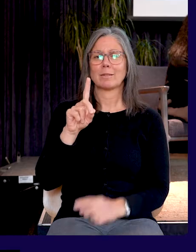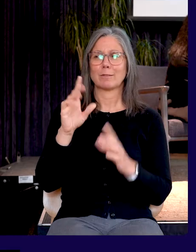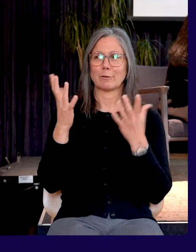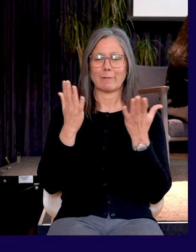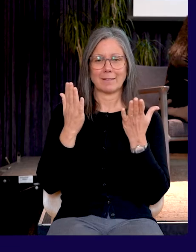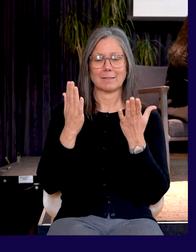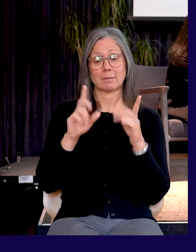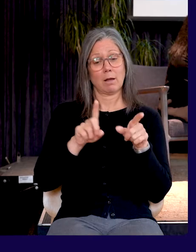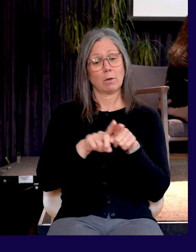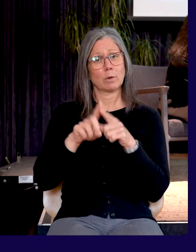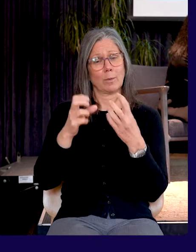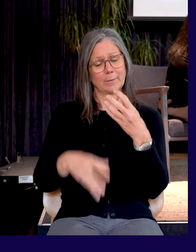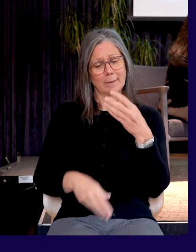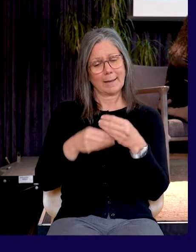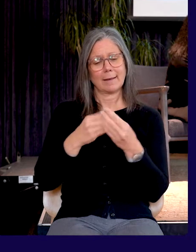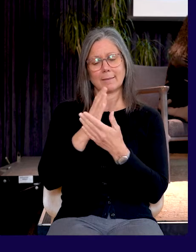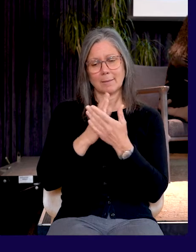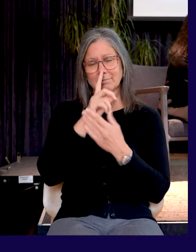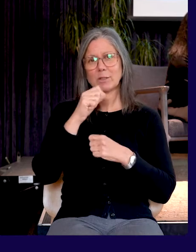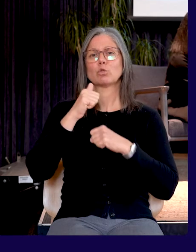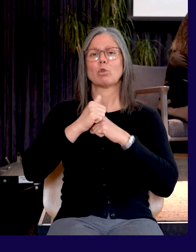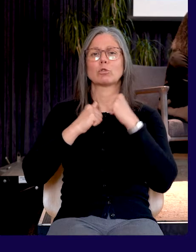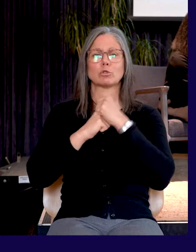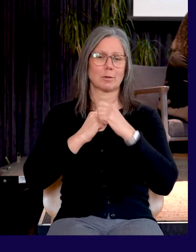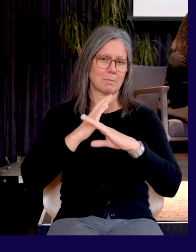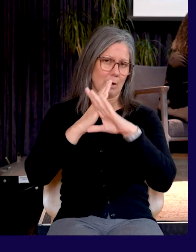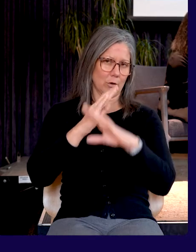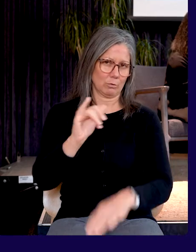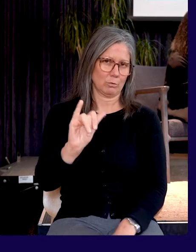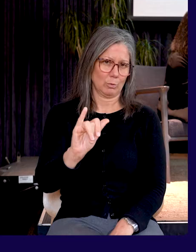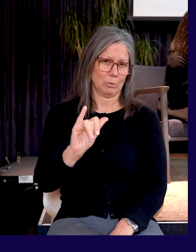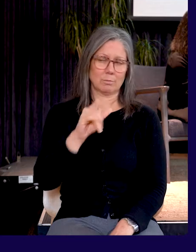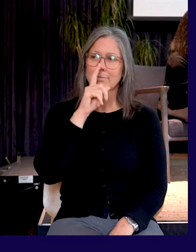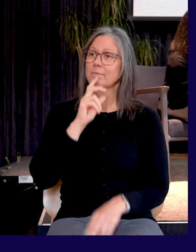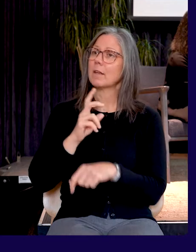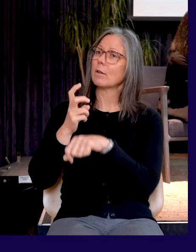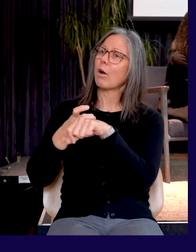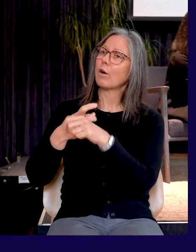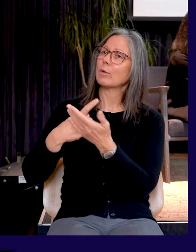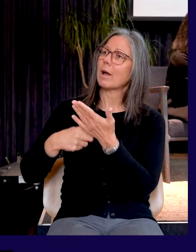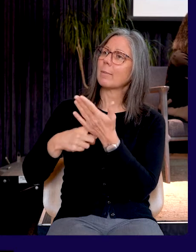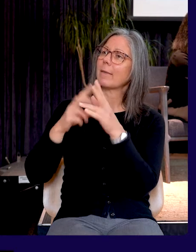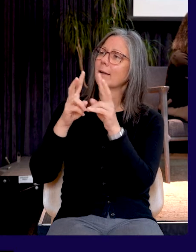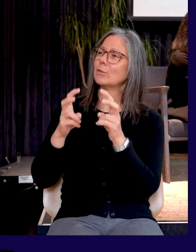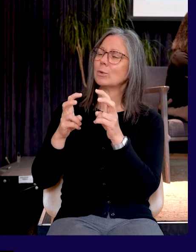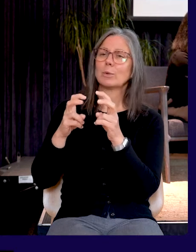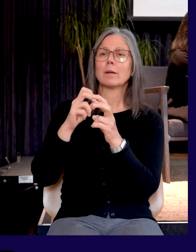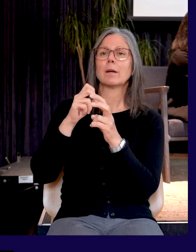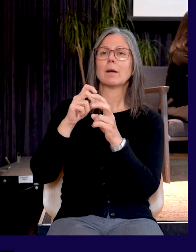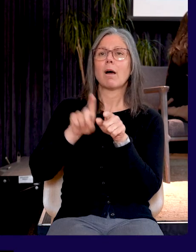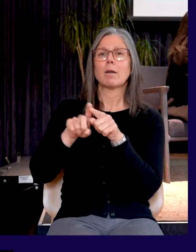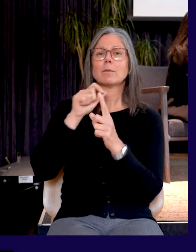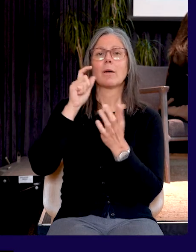to the puzzle is there are some real structural barriers. I think it's hard to talk about this issue and not recognize that we